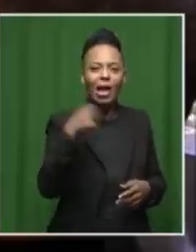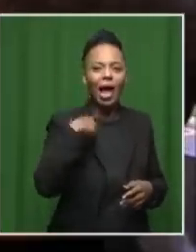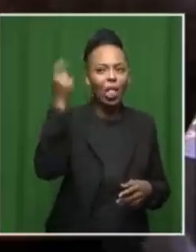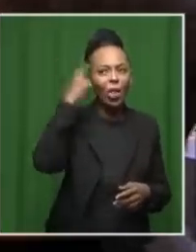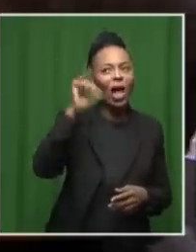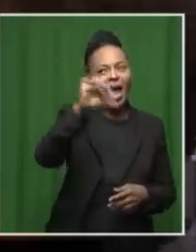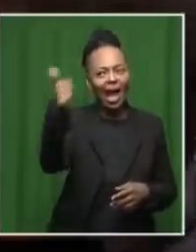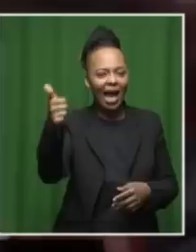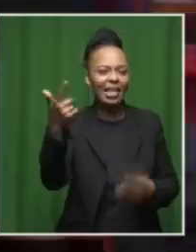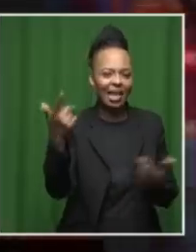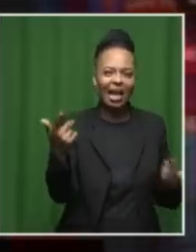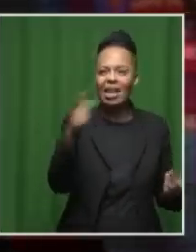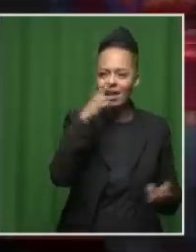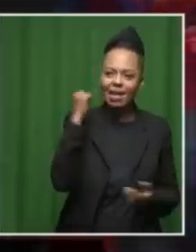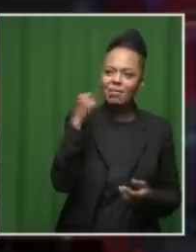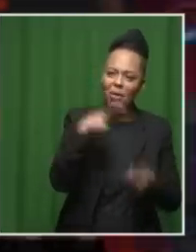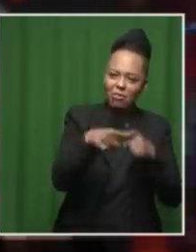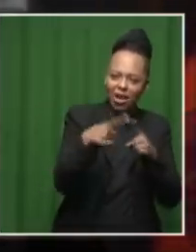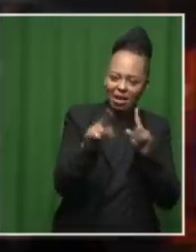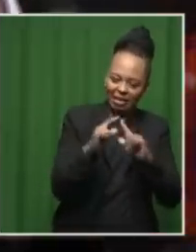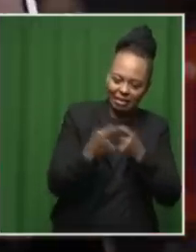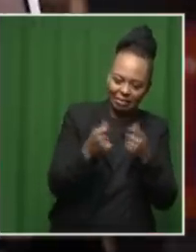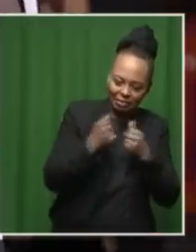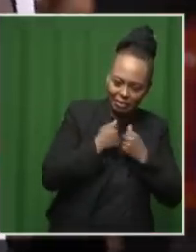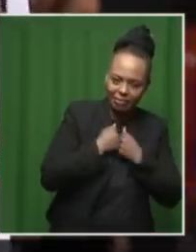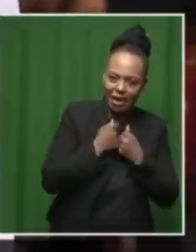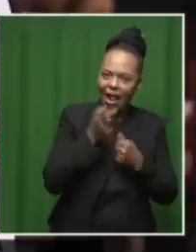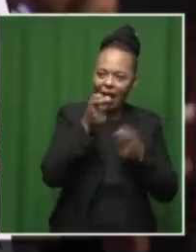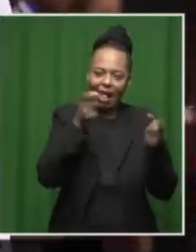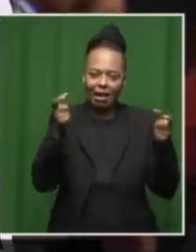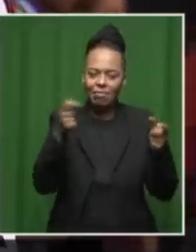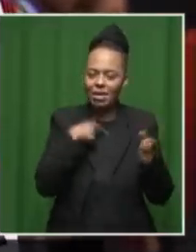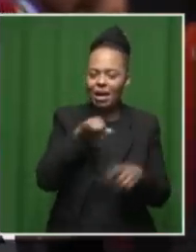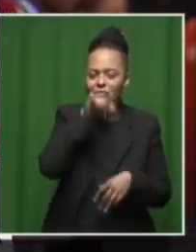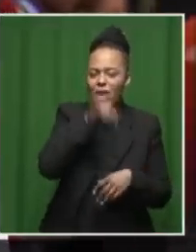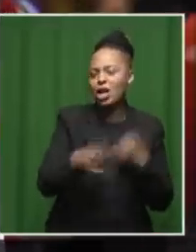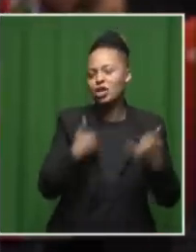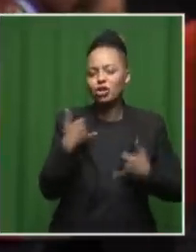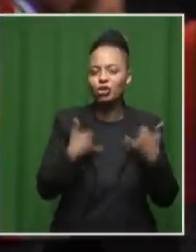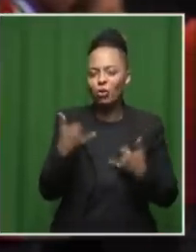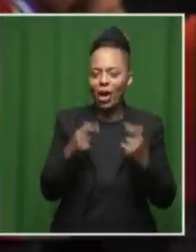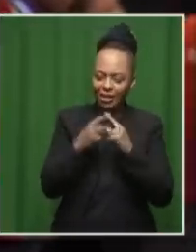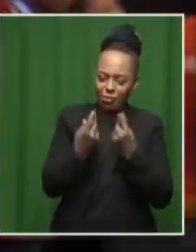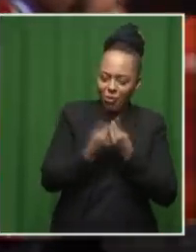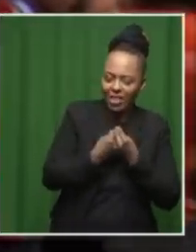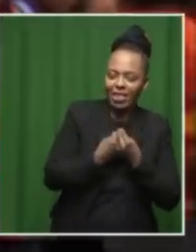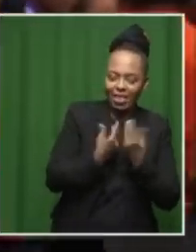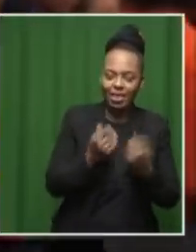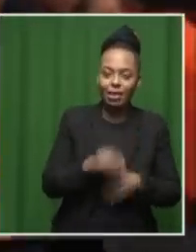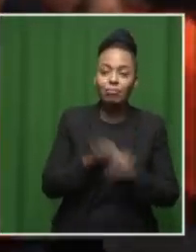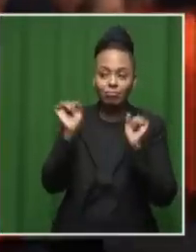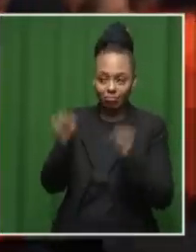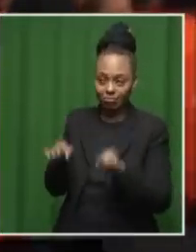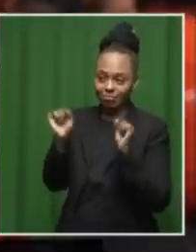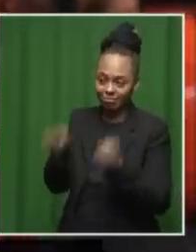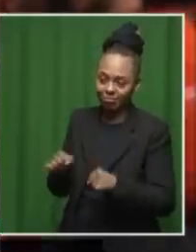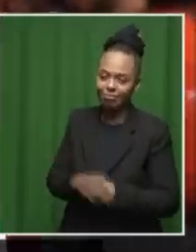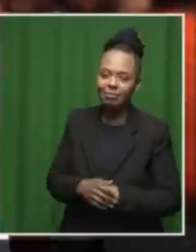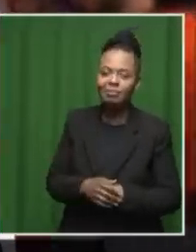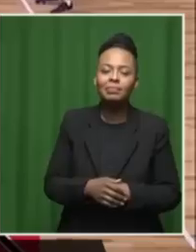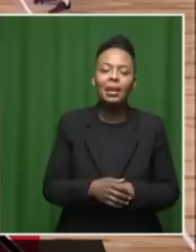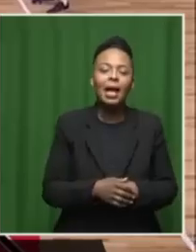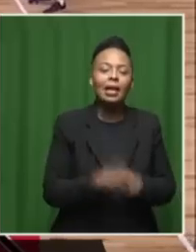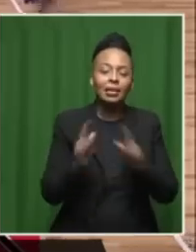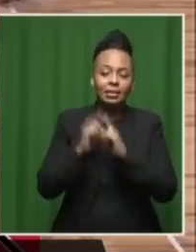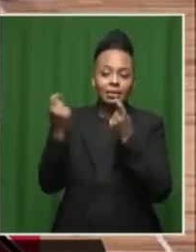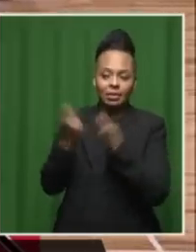in my team's name. Everyone did so amazing and it was just lovely to be on court with all of them. Because in the end it is a team effort. But what does the future